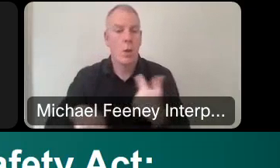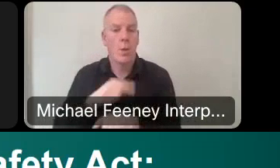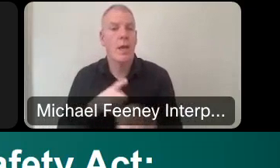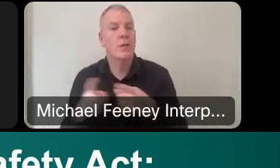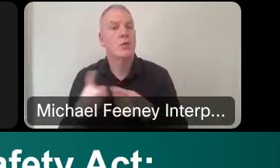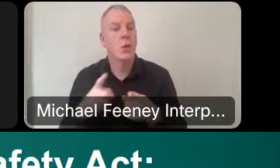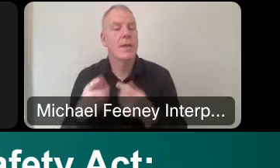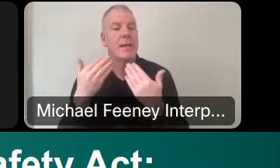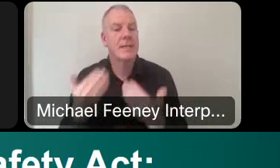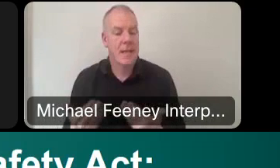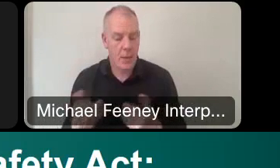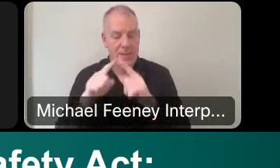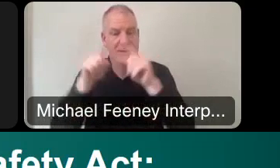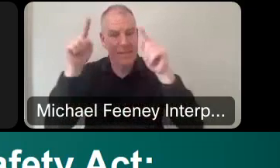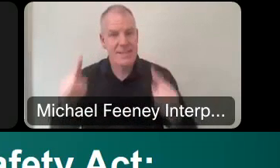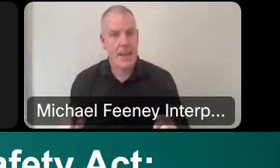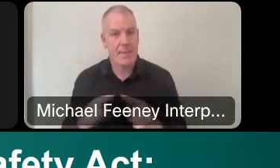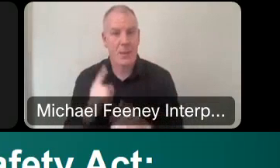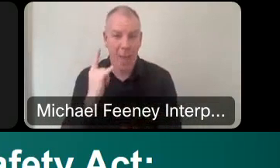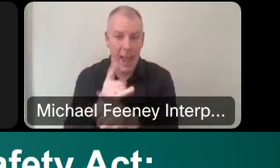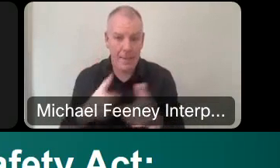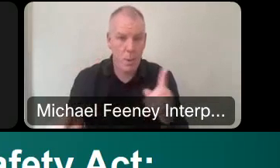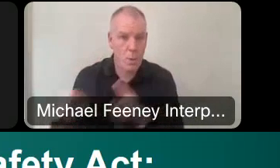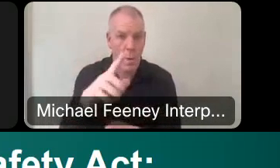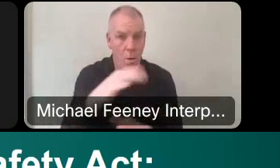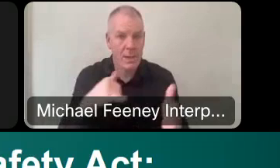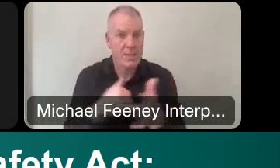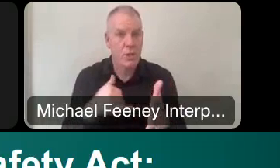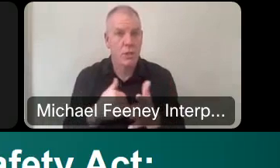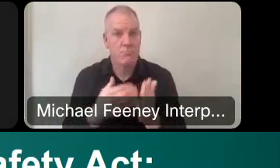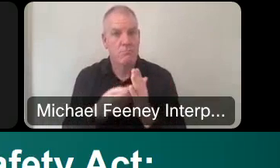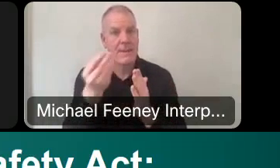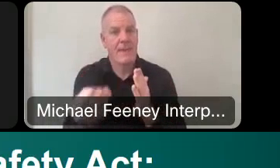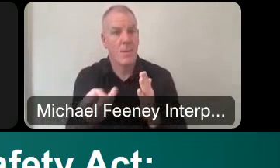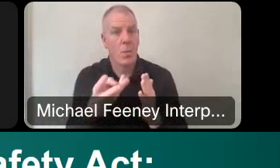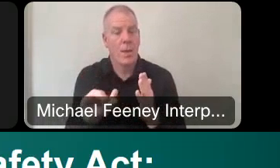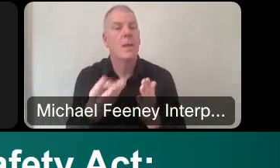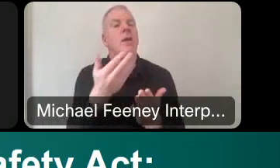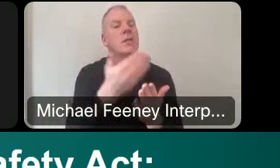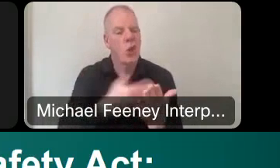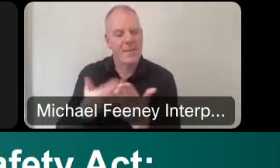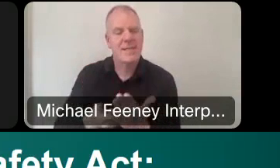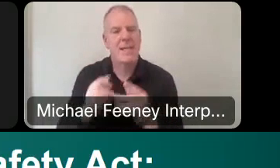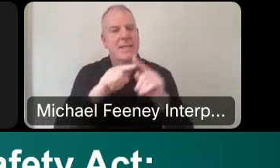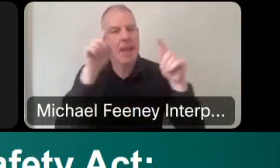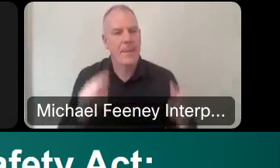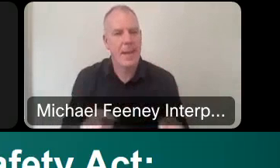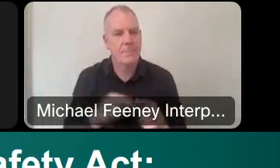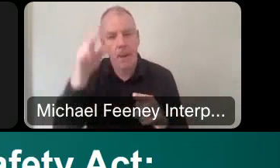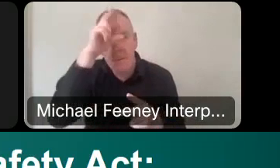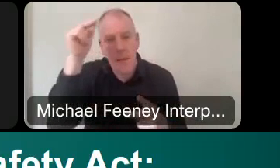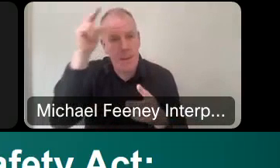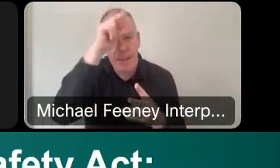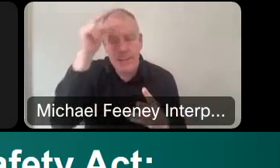the development of some templates to assist you with this, and various documentation templates and examples of kind